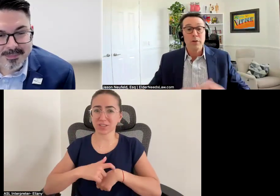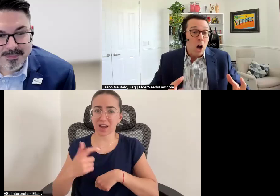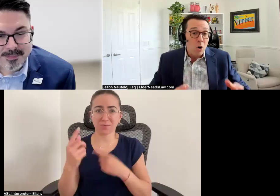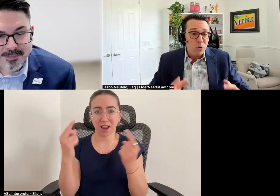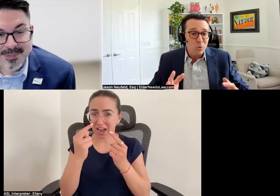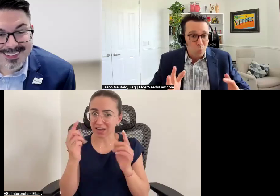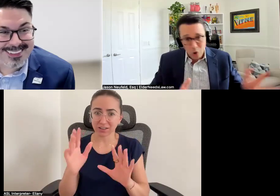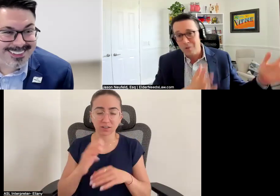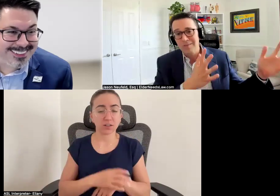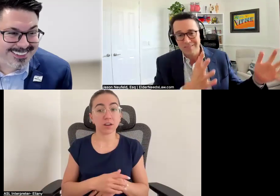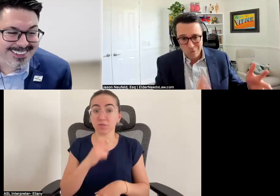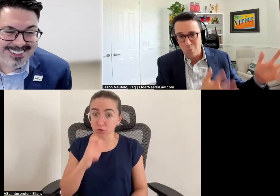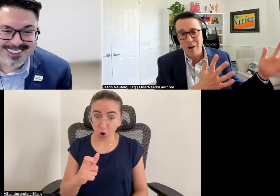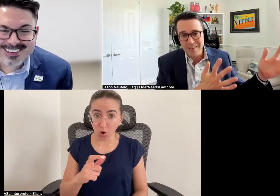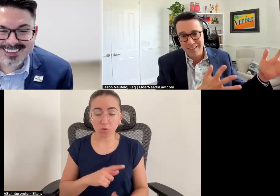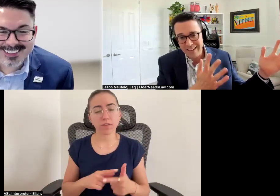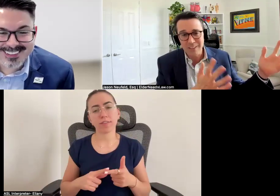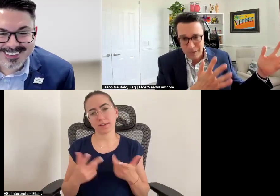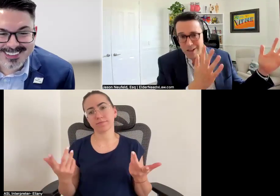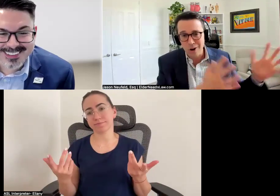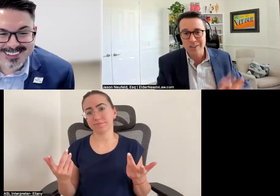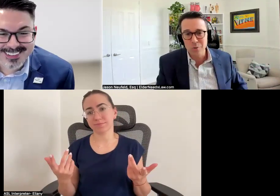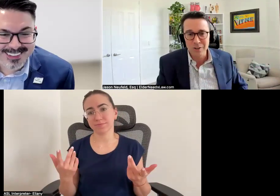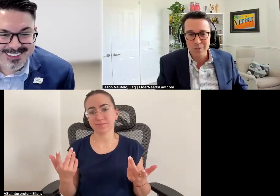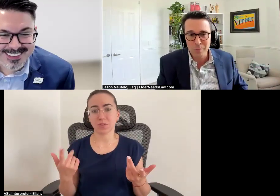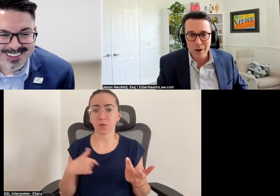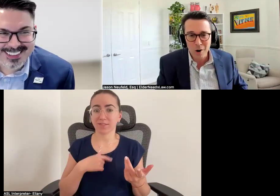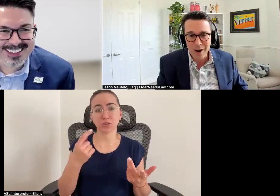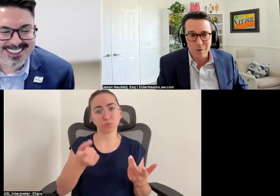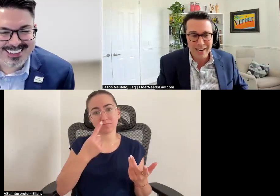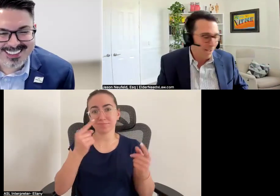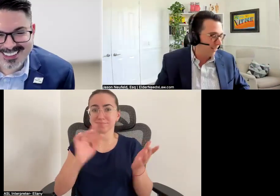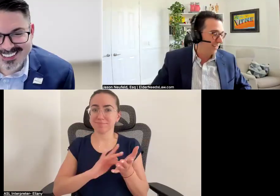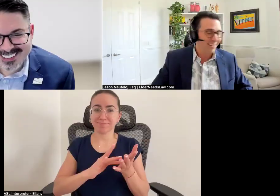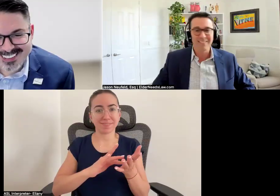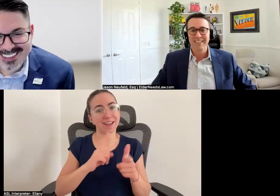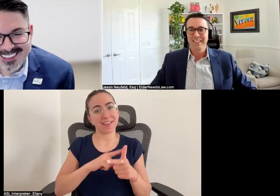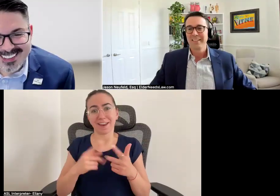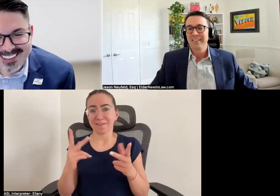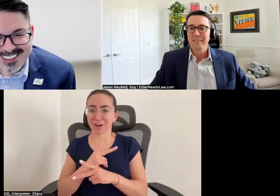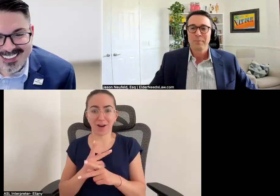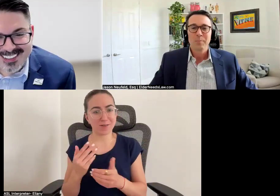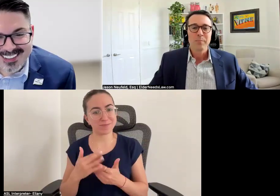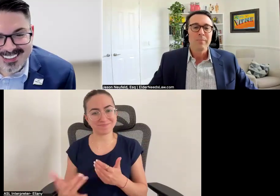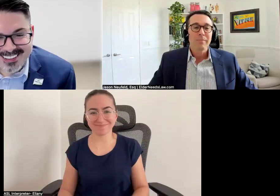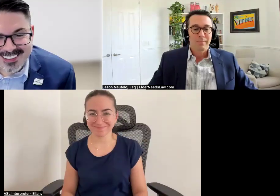But if you don't, we'll have to take some Tylenol and we'll be on our way. We'll make it happen. Yeah.